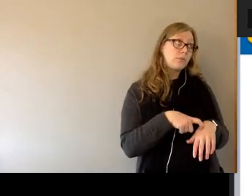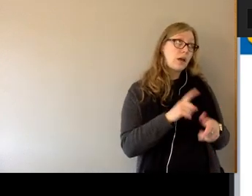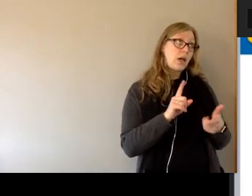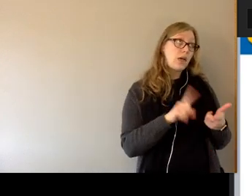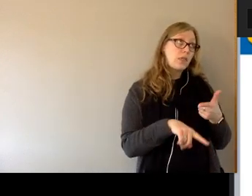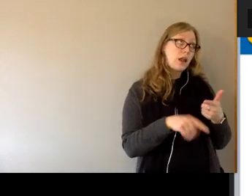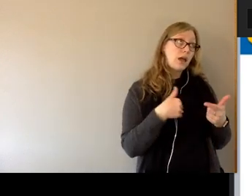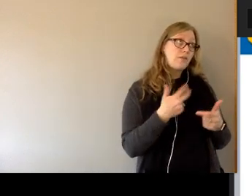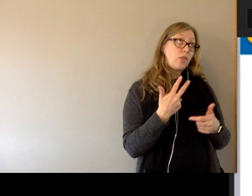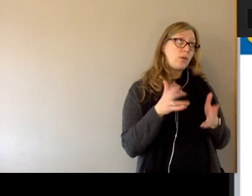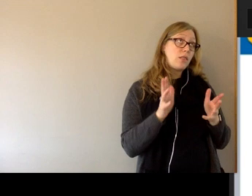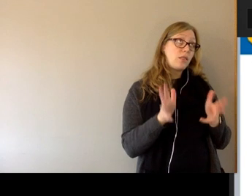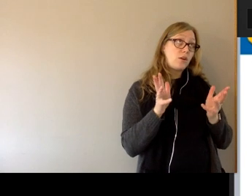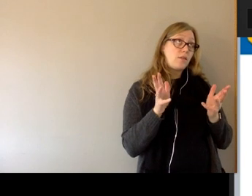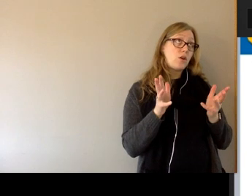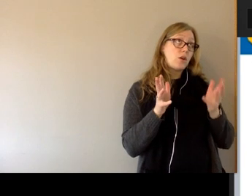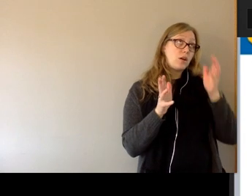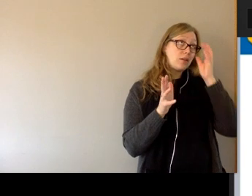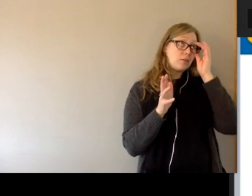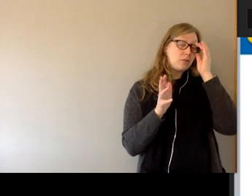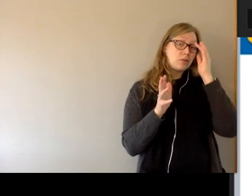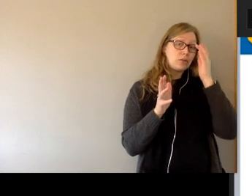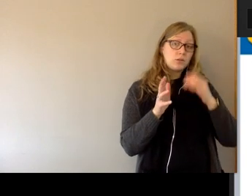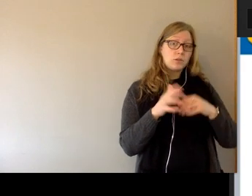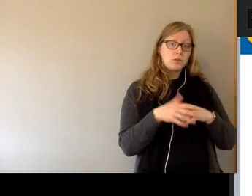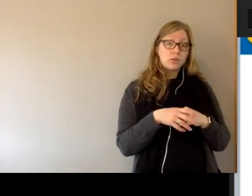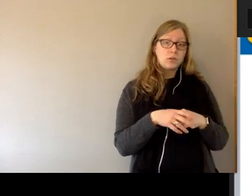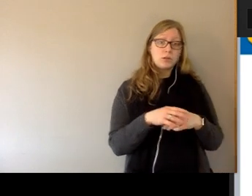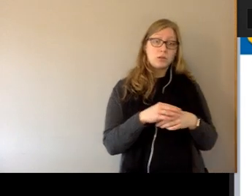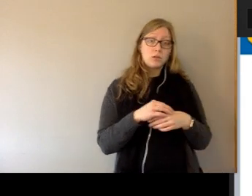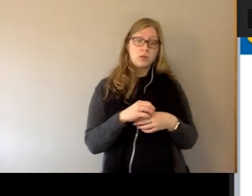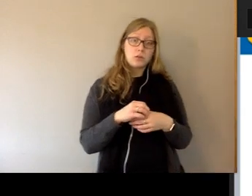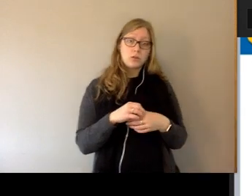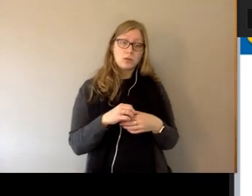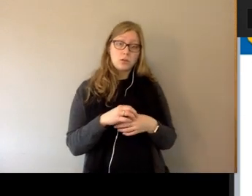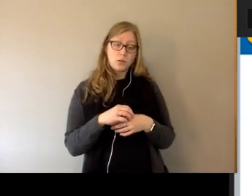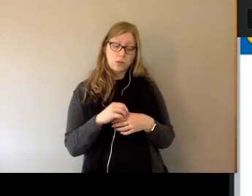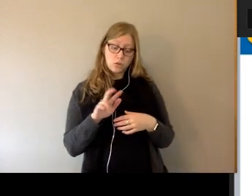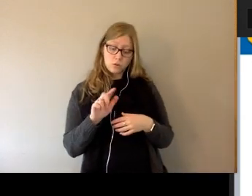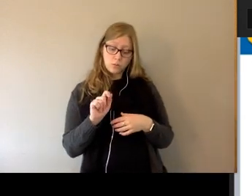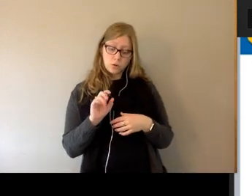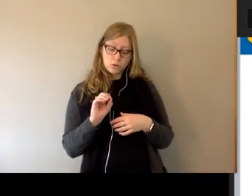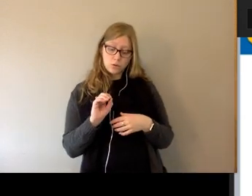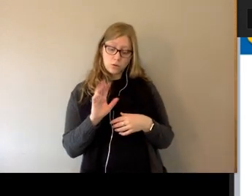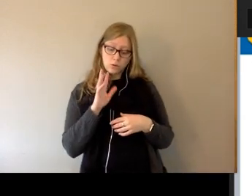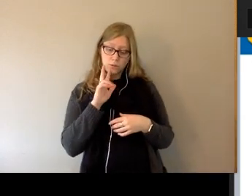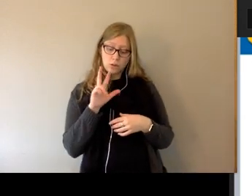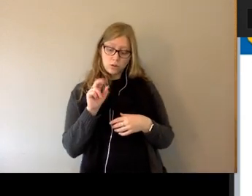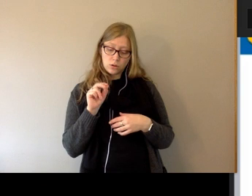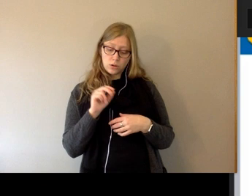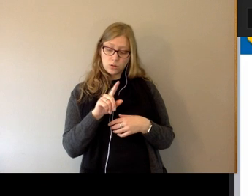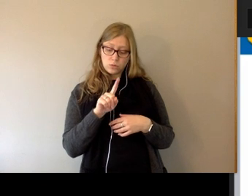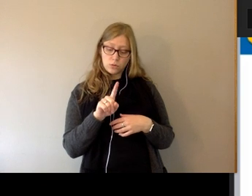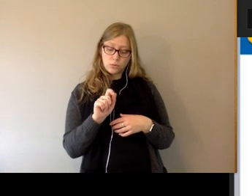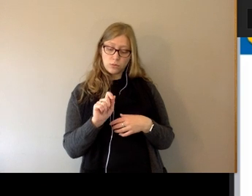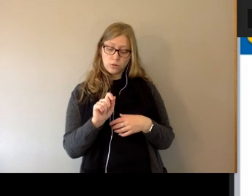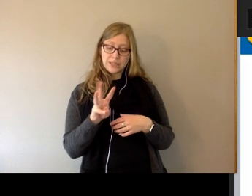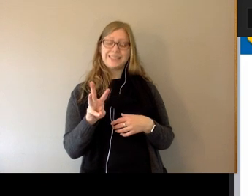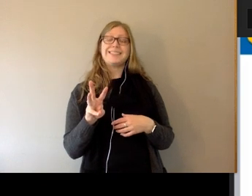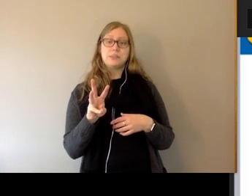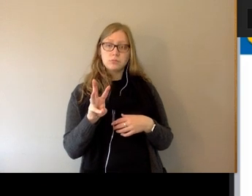have 3. And so 3.0, that would be 30. So this is going to be 1.6.